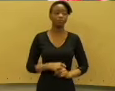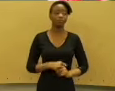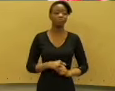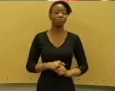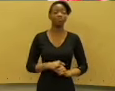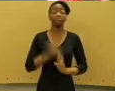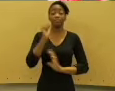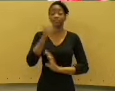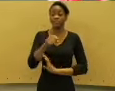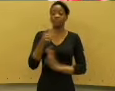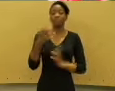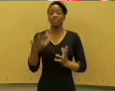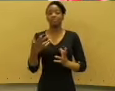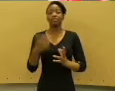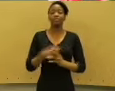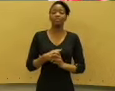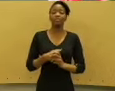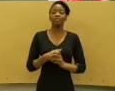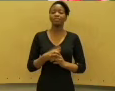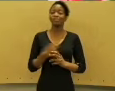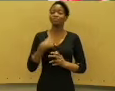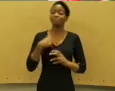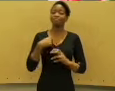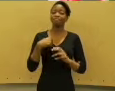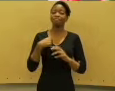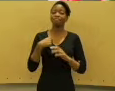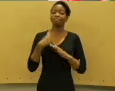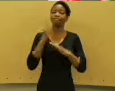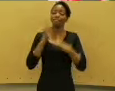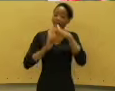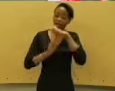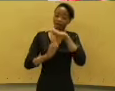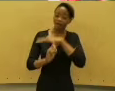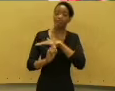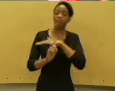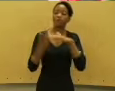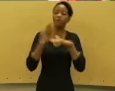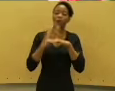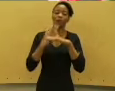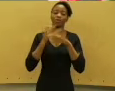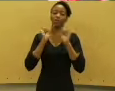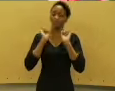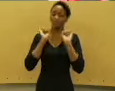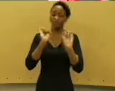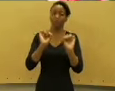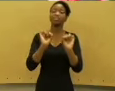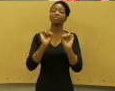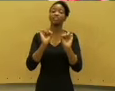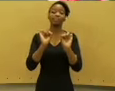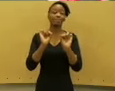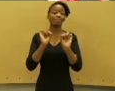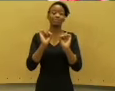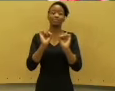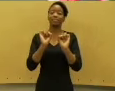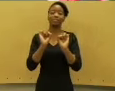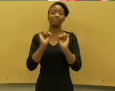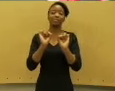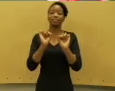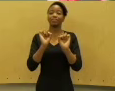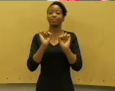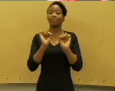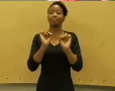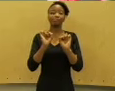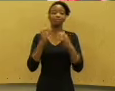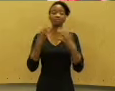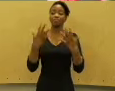I'm incredibly humbled by the work that you're doing, because I think it's doing so much and it's opening up so